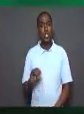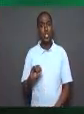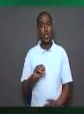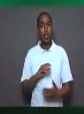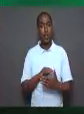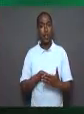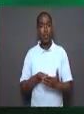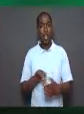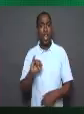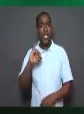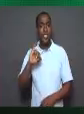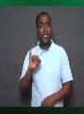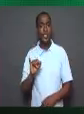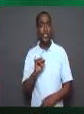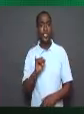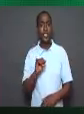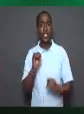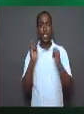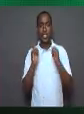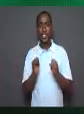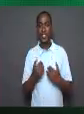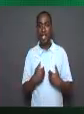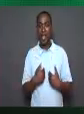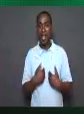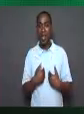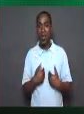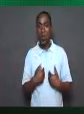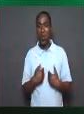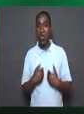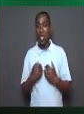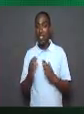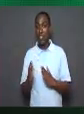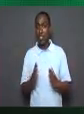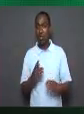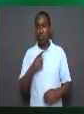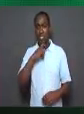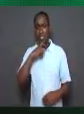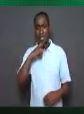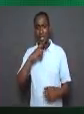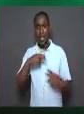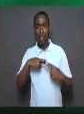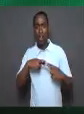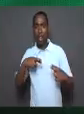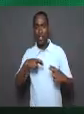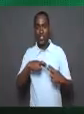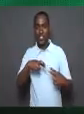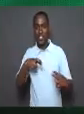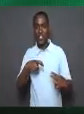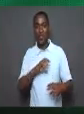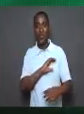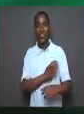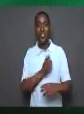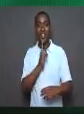the letter J that is made of thick, elastic muscles. The